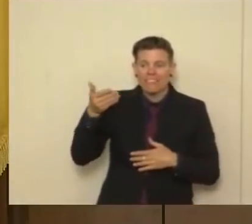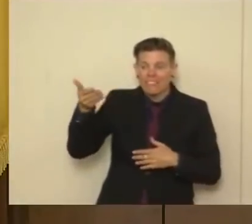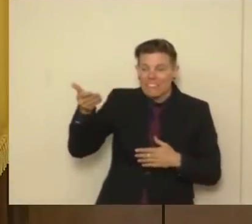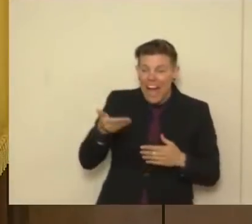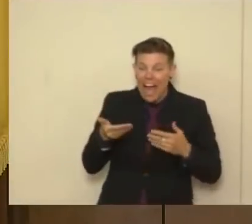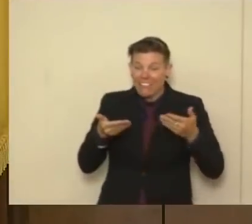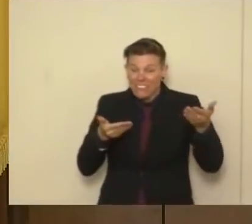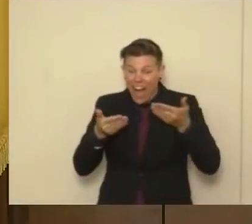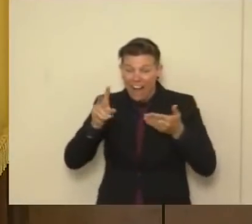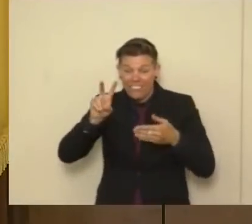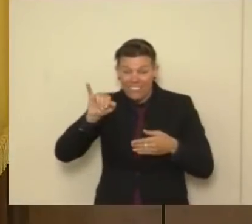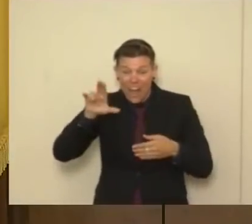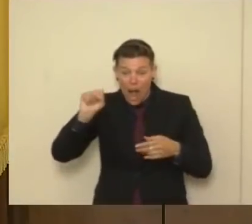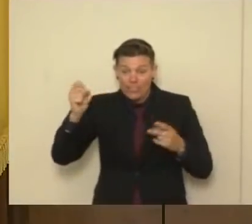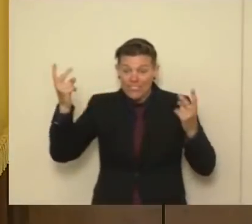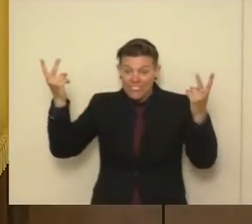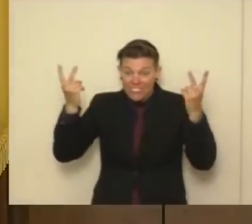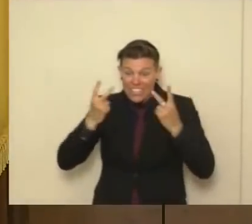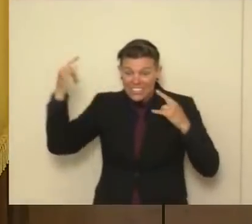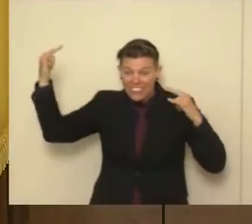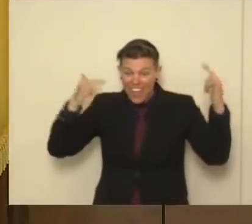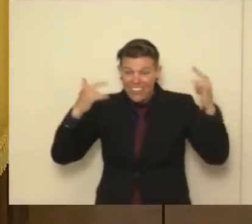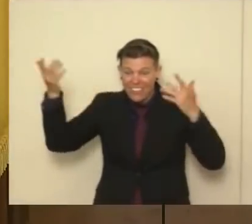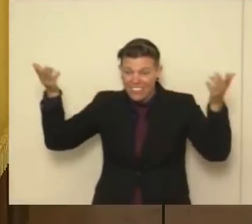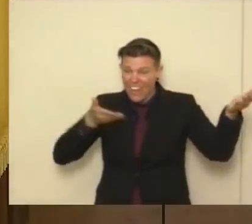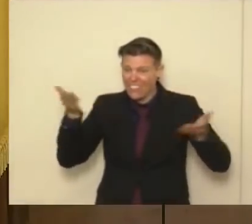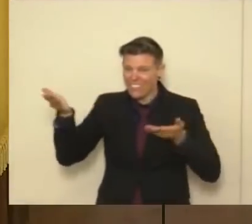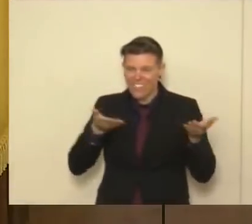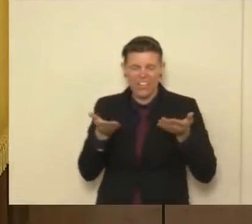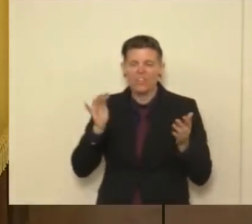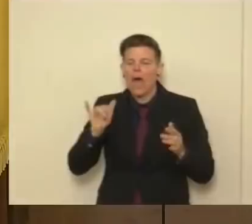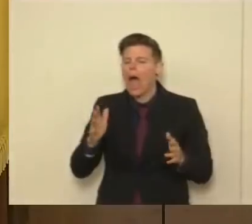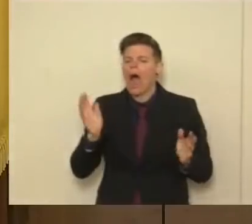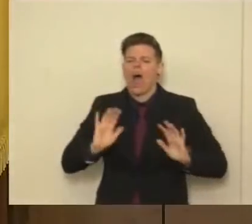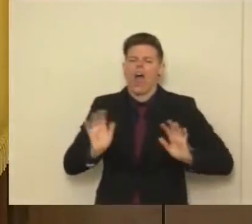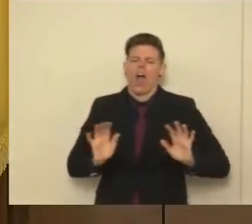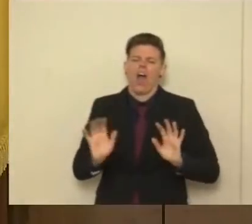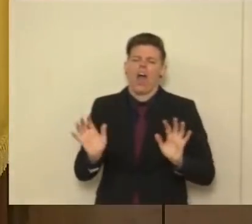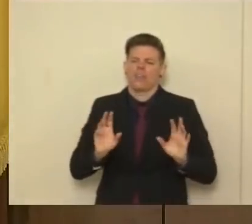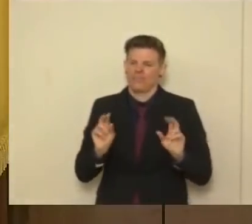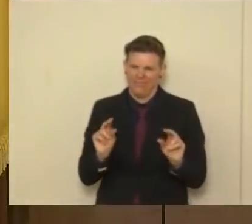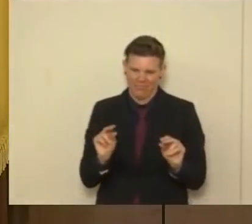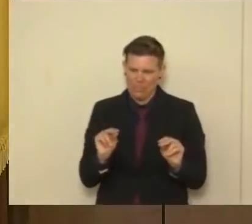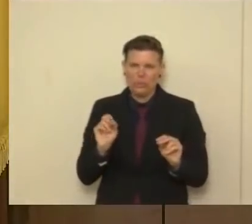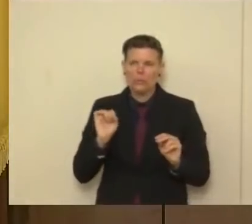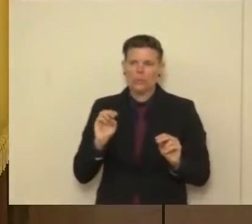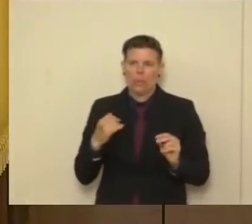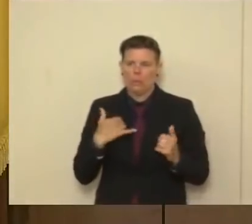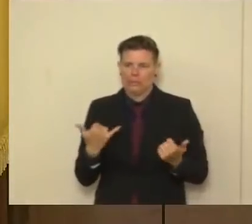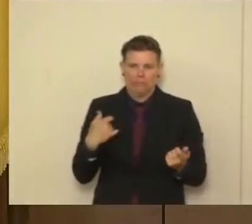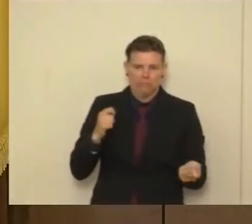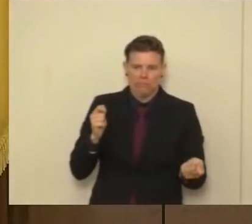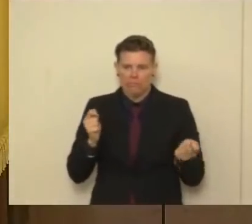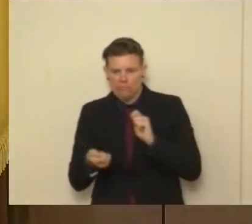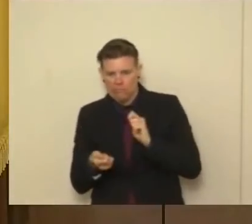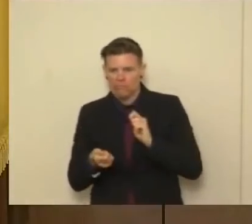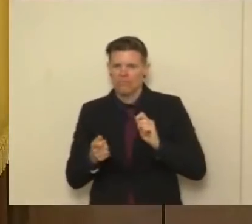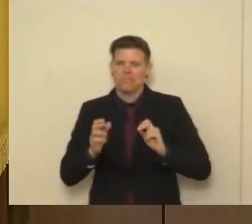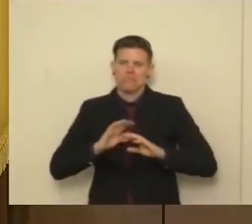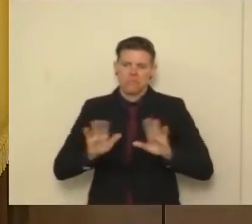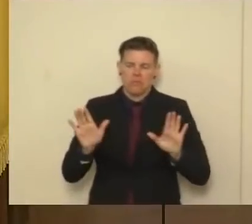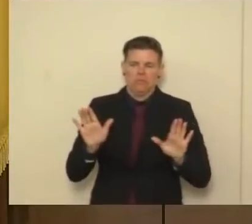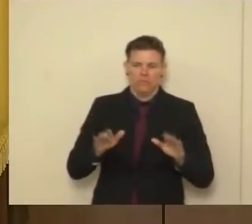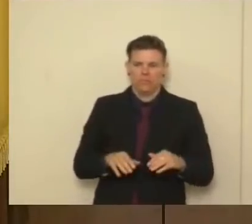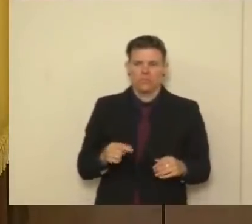here. That is really problematic, and it shifts our ability to do anything else in the state. So we are asking